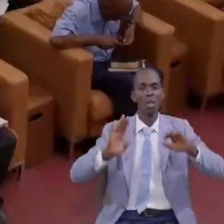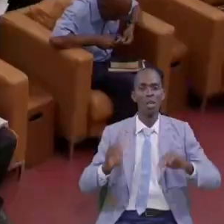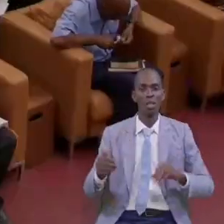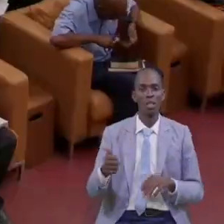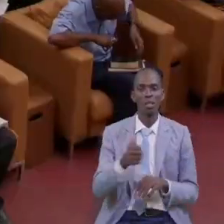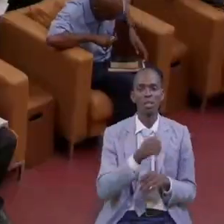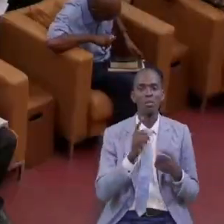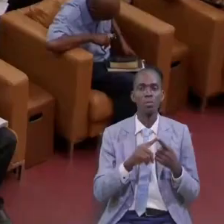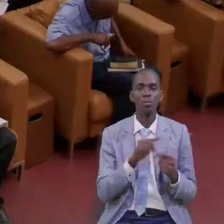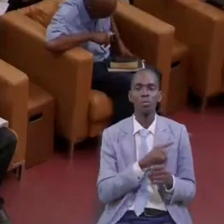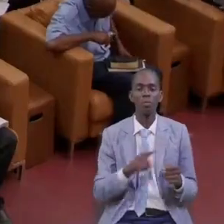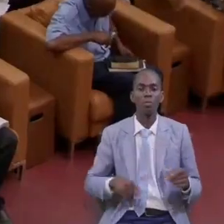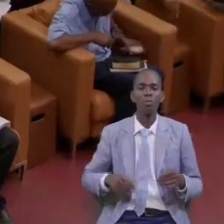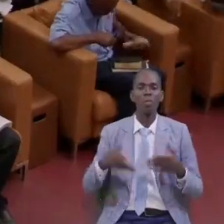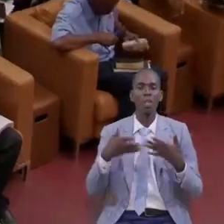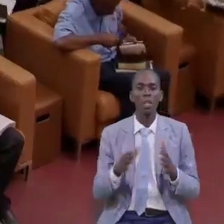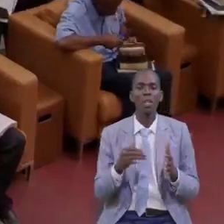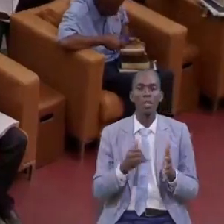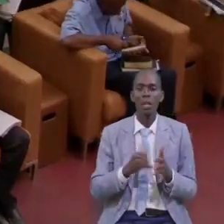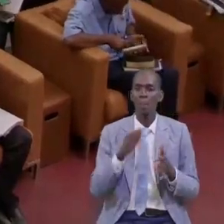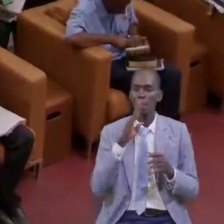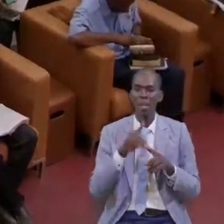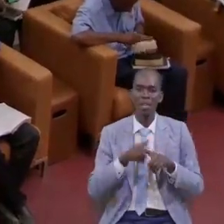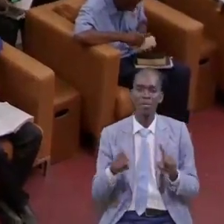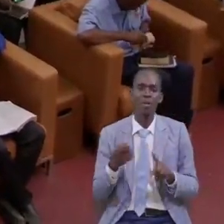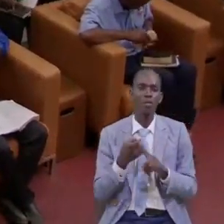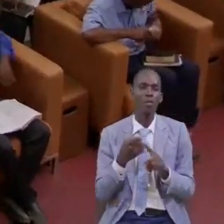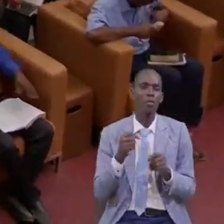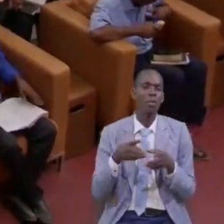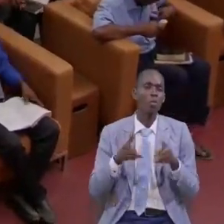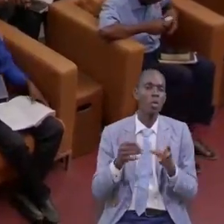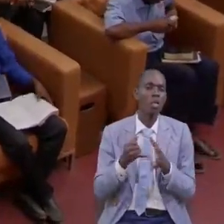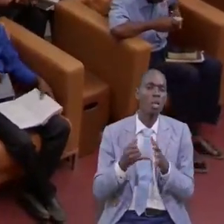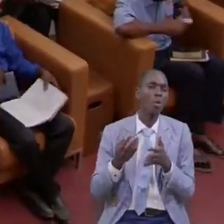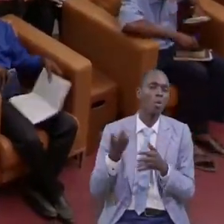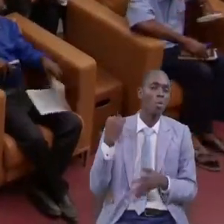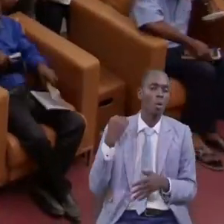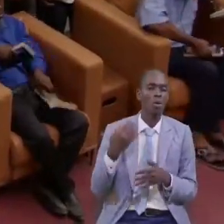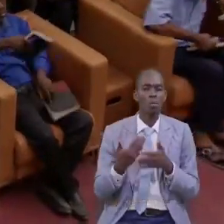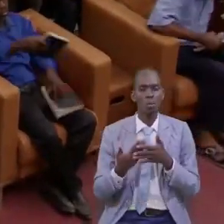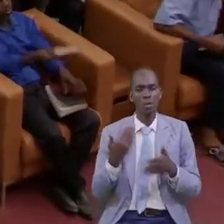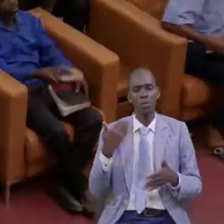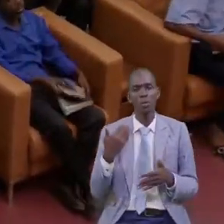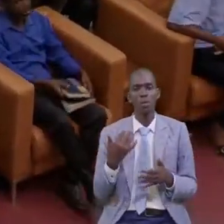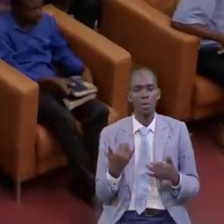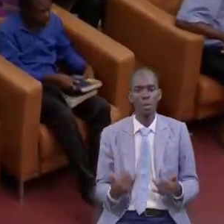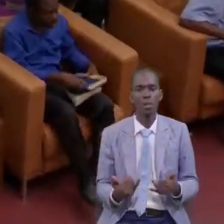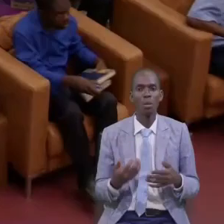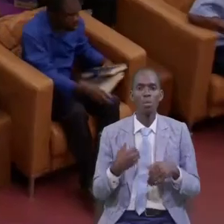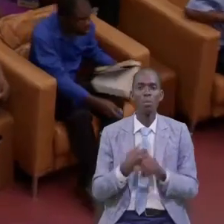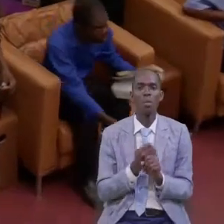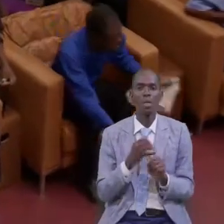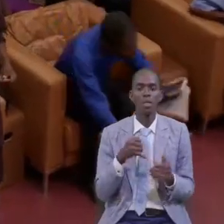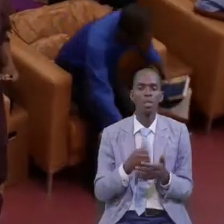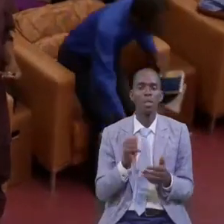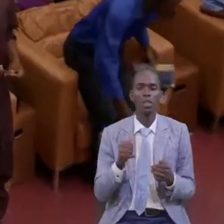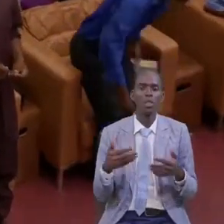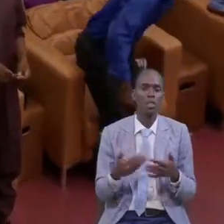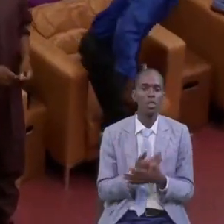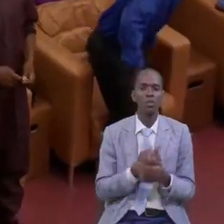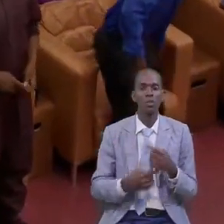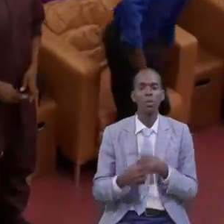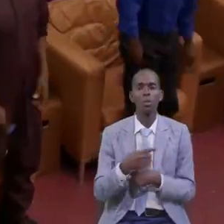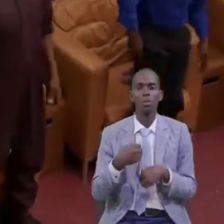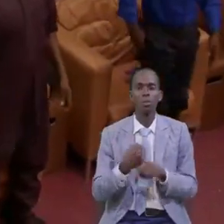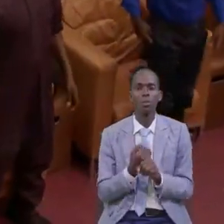and let it be different from how it was previous years. Make it a new day and make it a